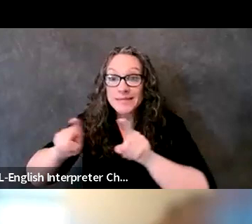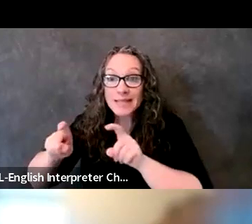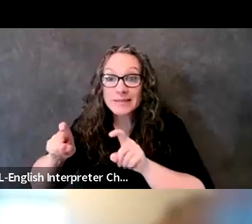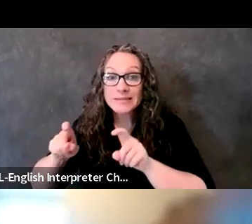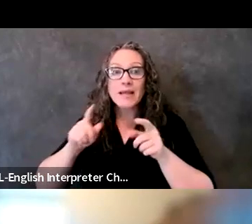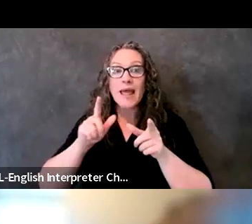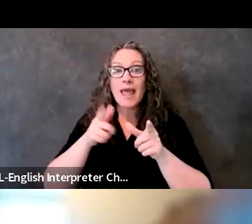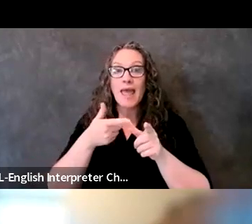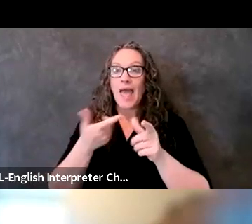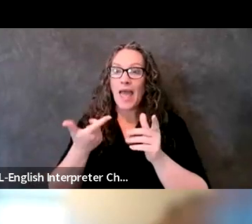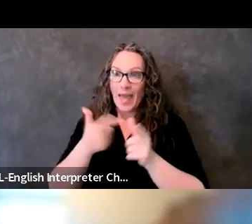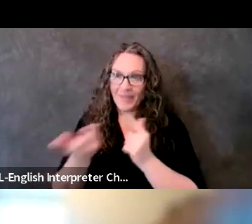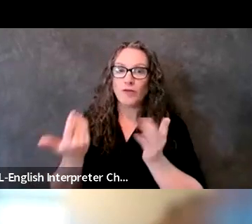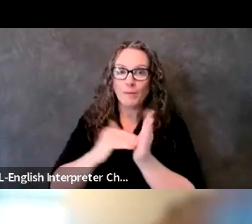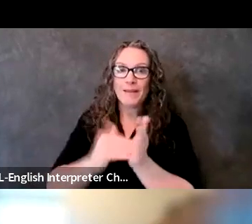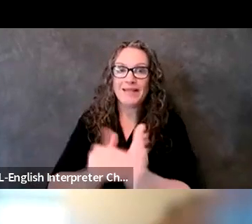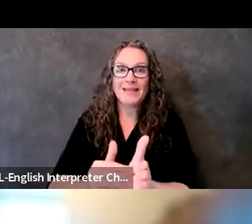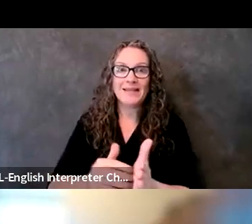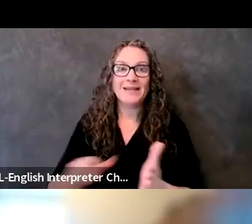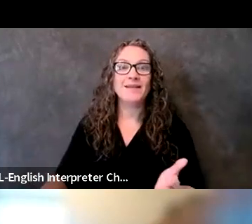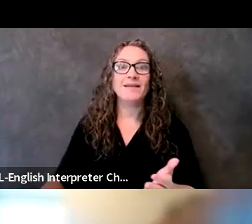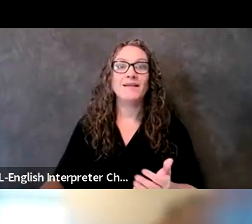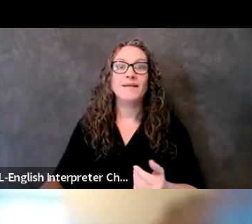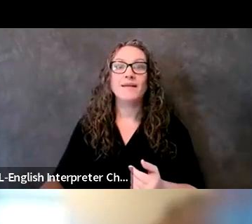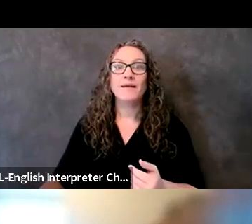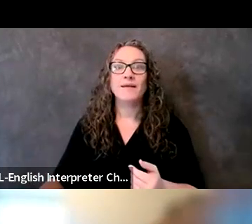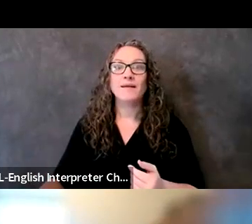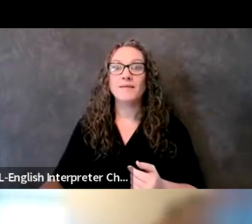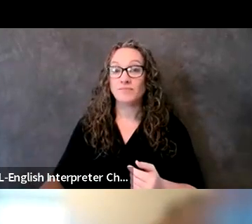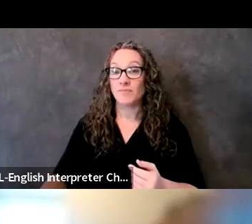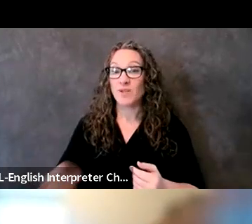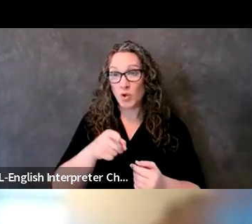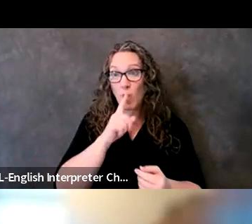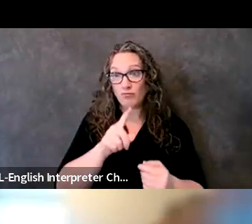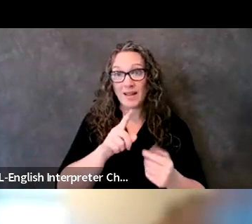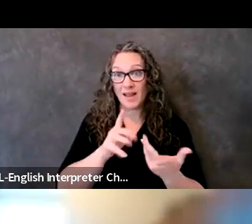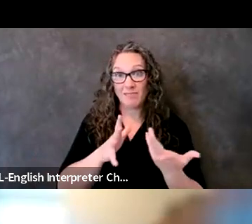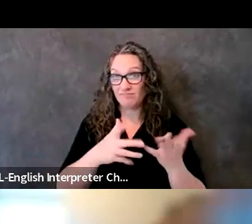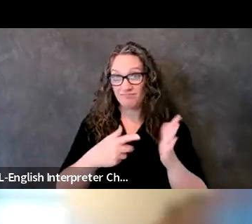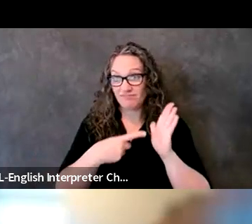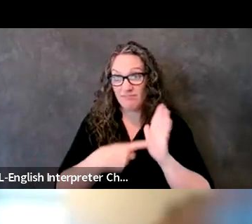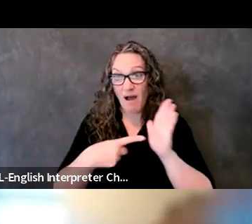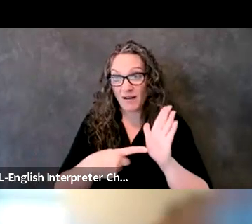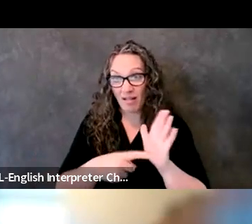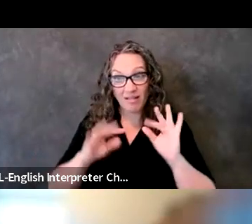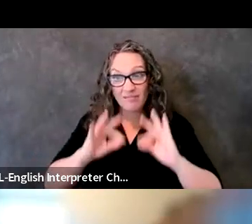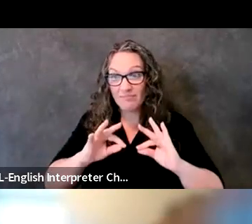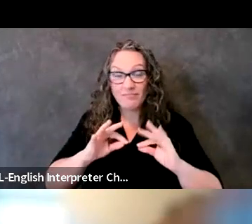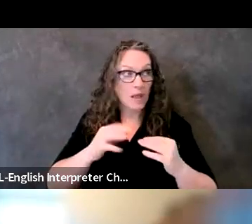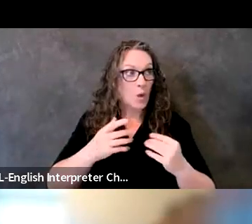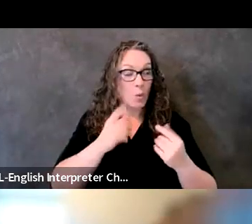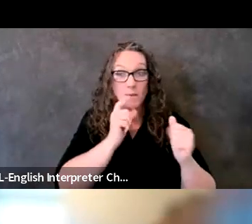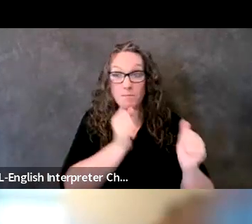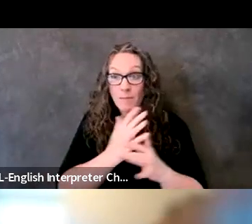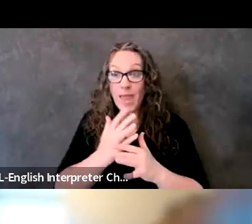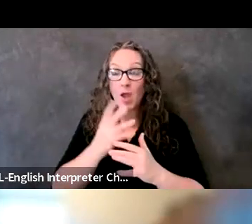and repeated, right? And so you really are walking that walk on, hey, we learned this, we're going to get prepared, we know something may be coming in. Now that